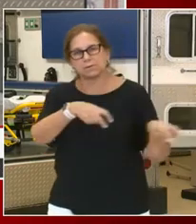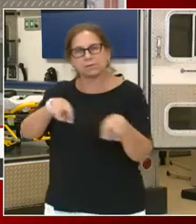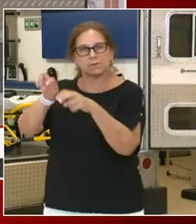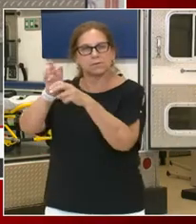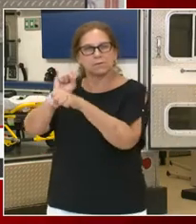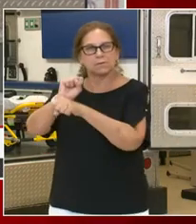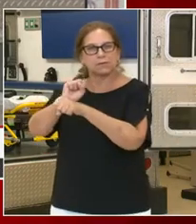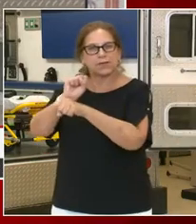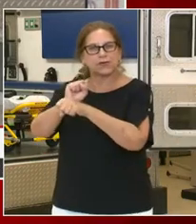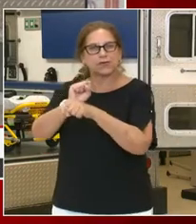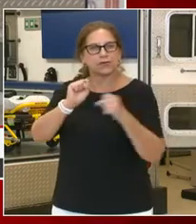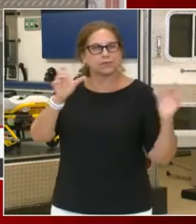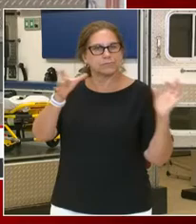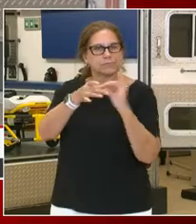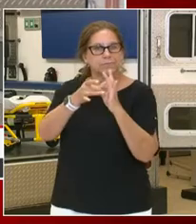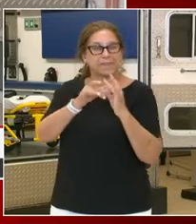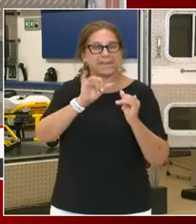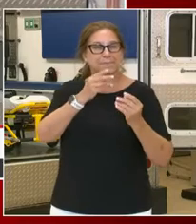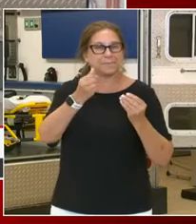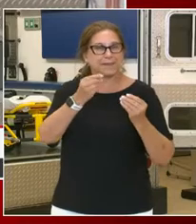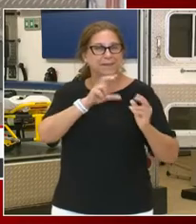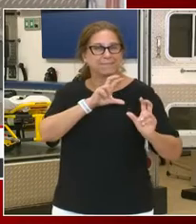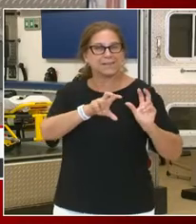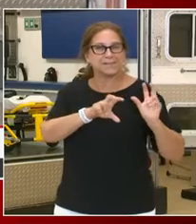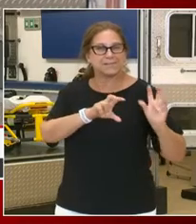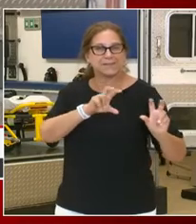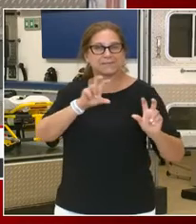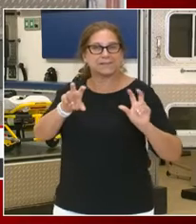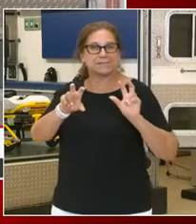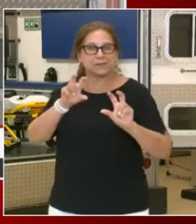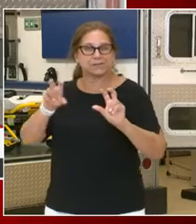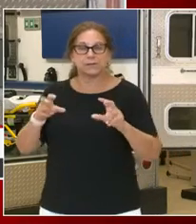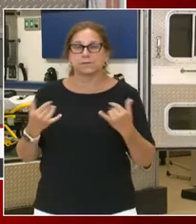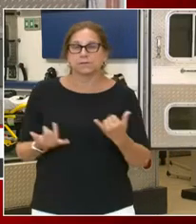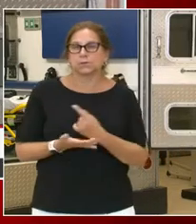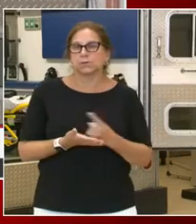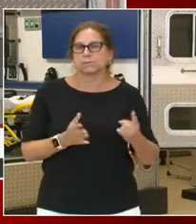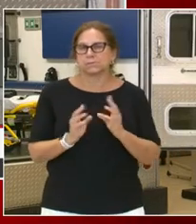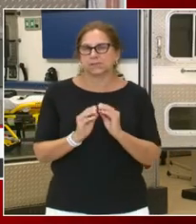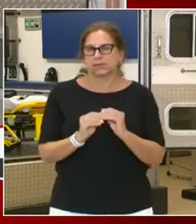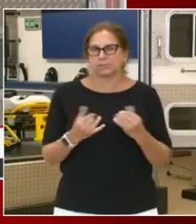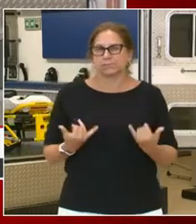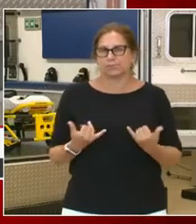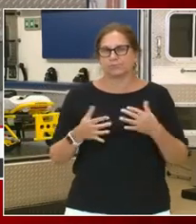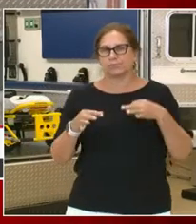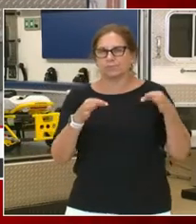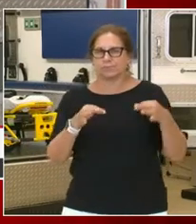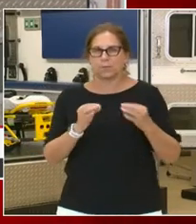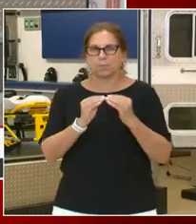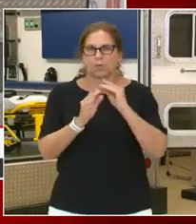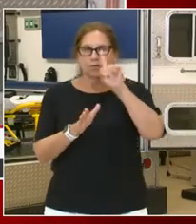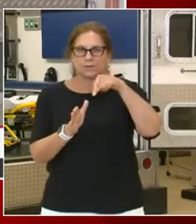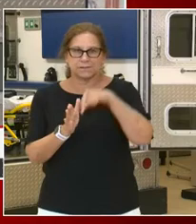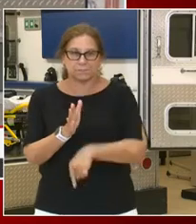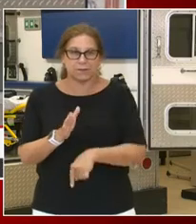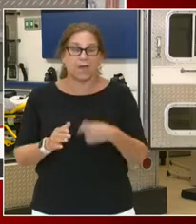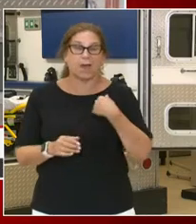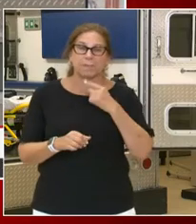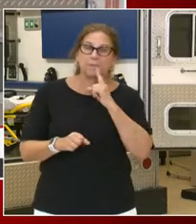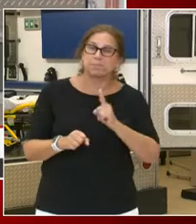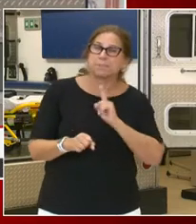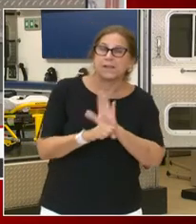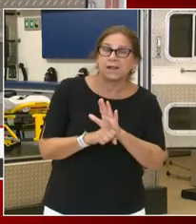that we'll cover in today's weekly check-in as our commitment and Mayor Bowser's commitment to